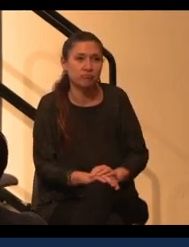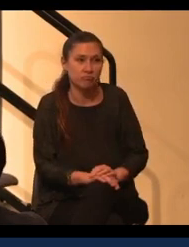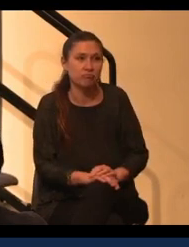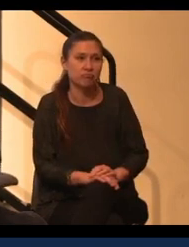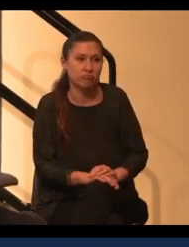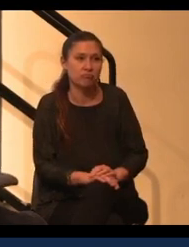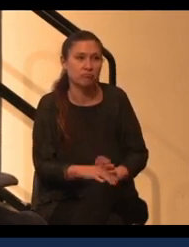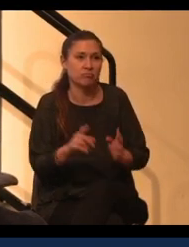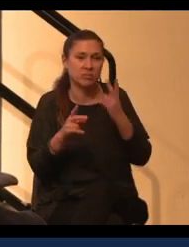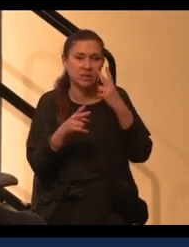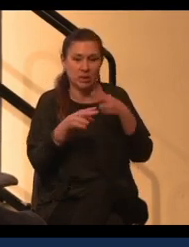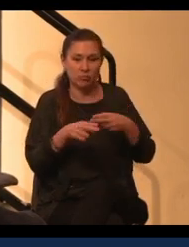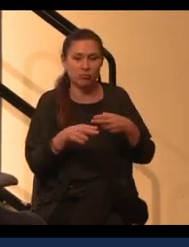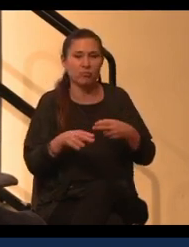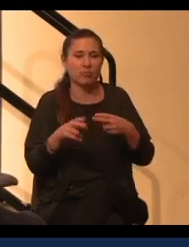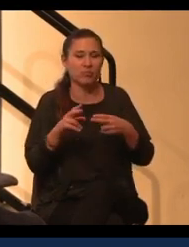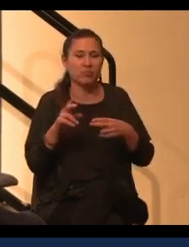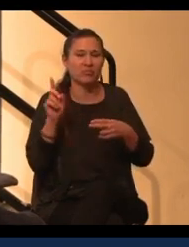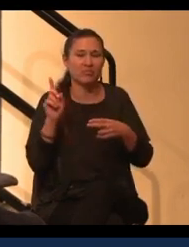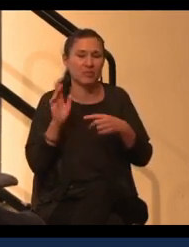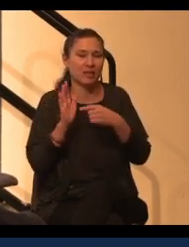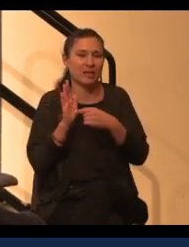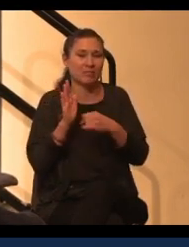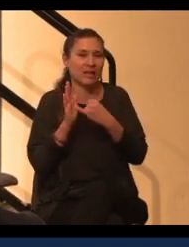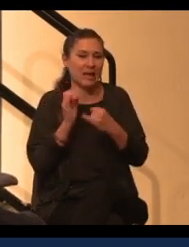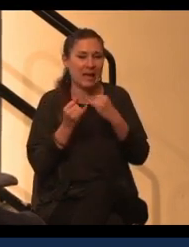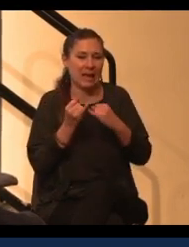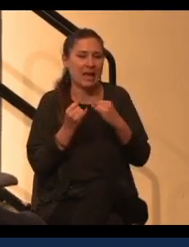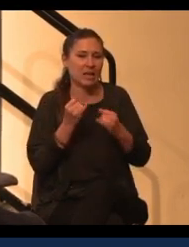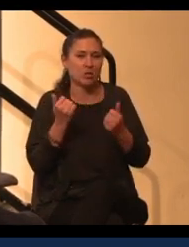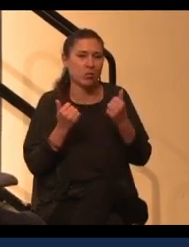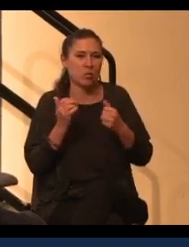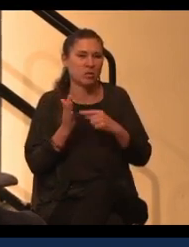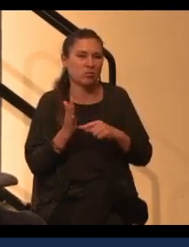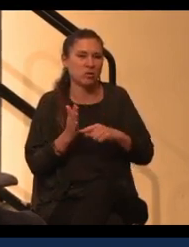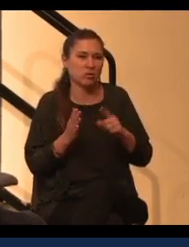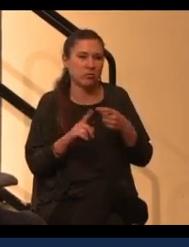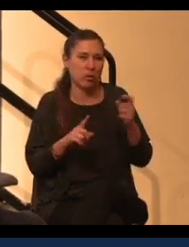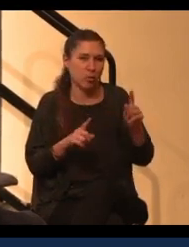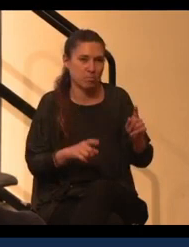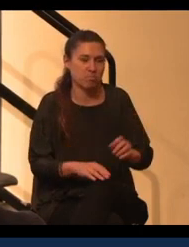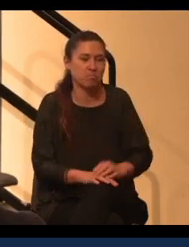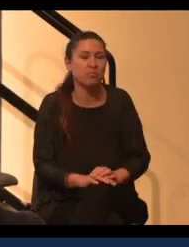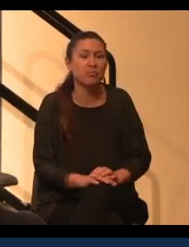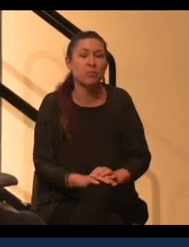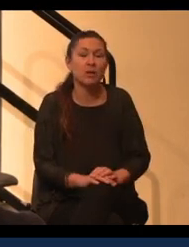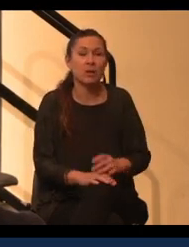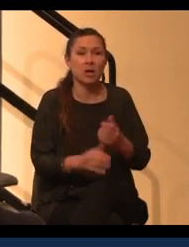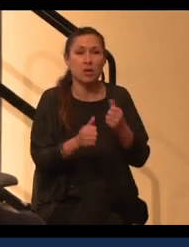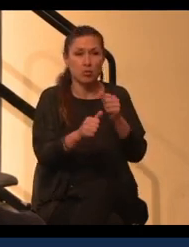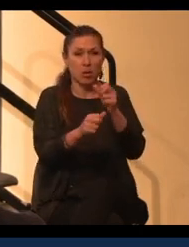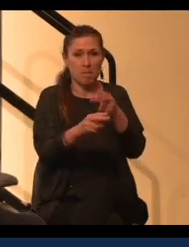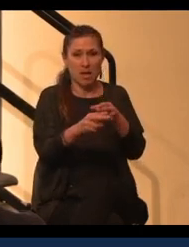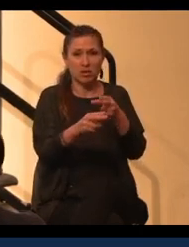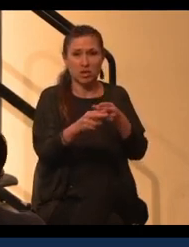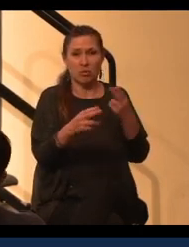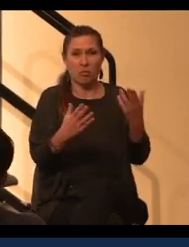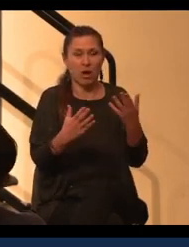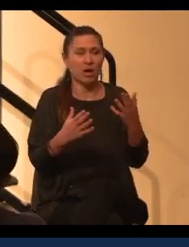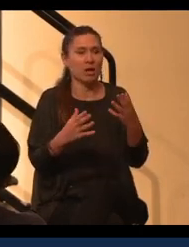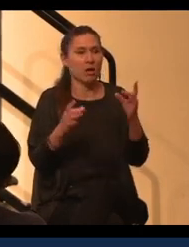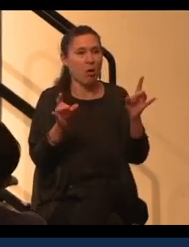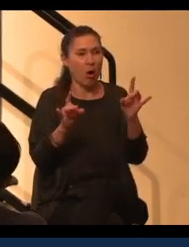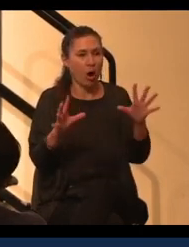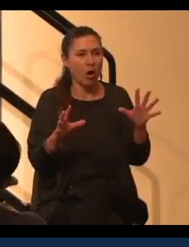some references in the end if you want to learn more. But what I'm trying to say here is that we have these very horrible hate